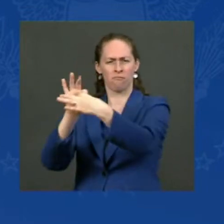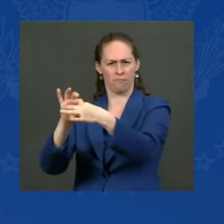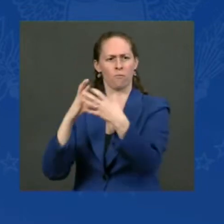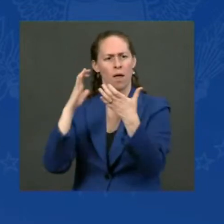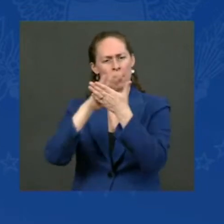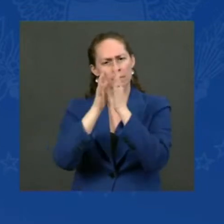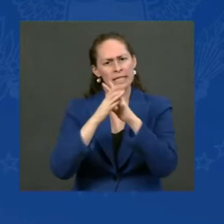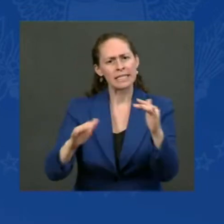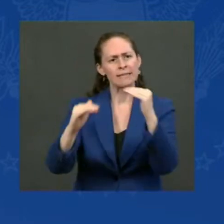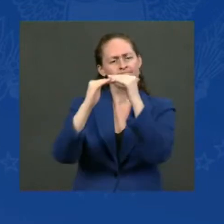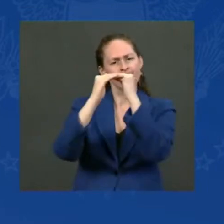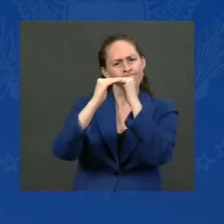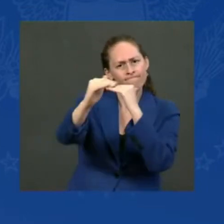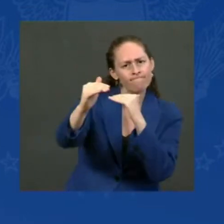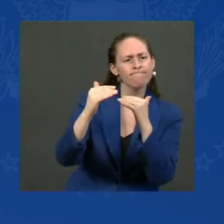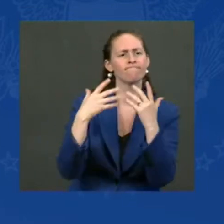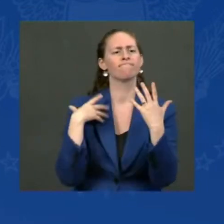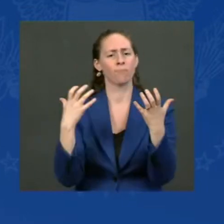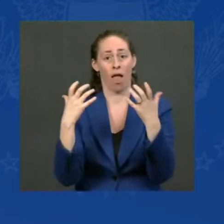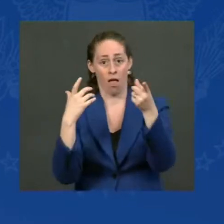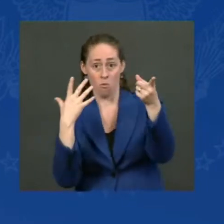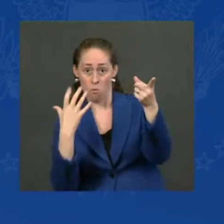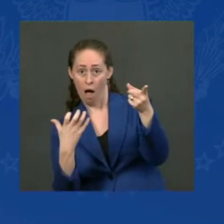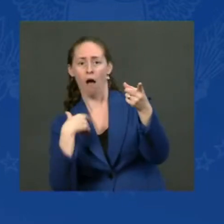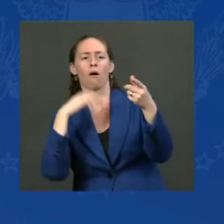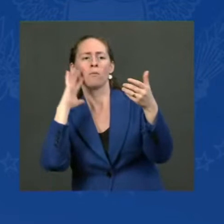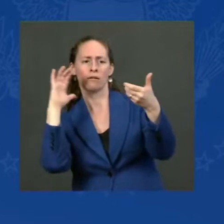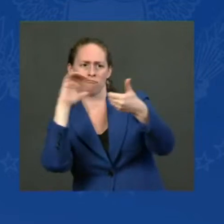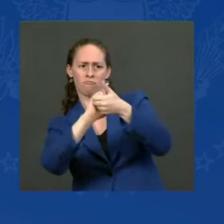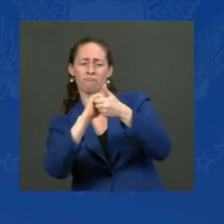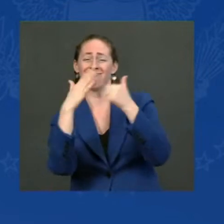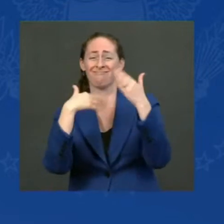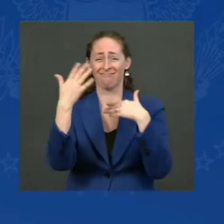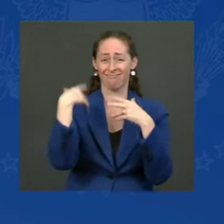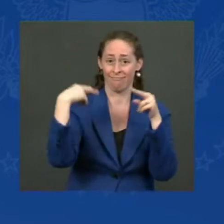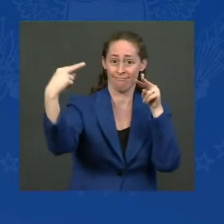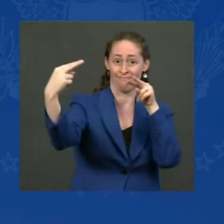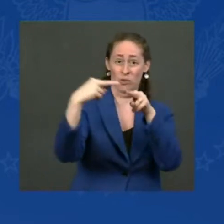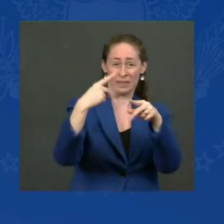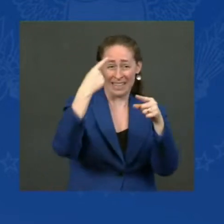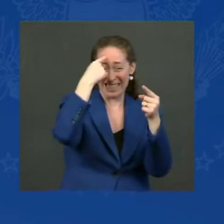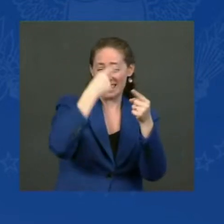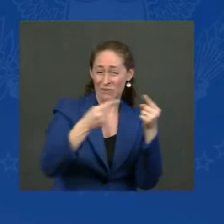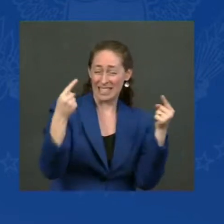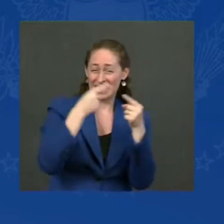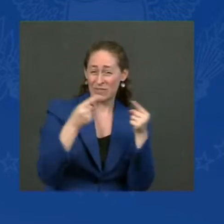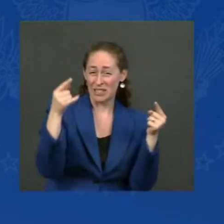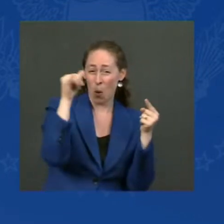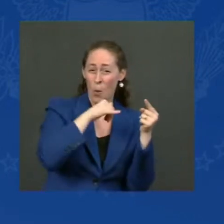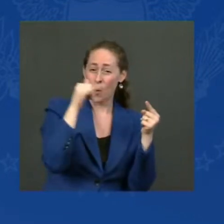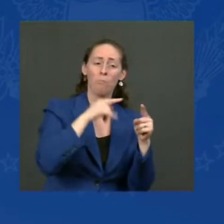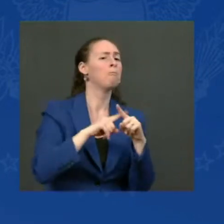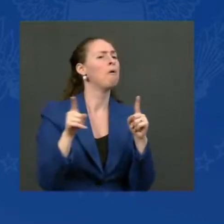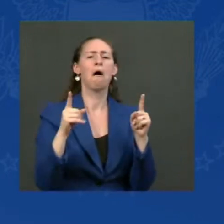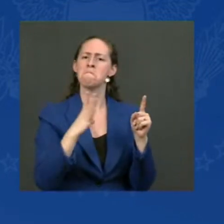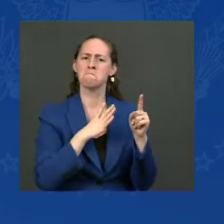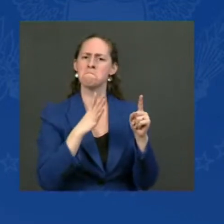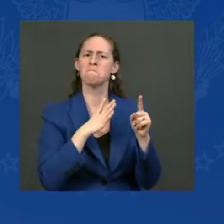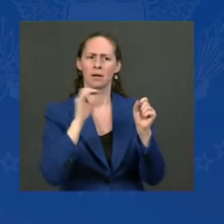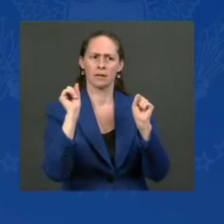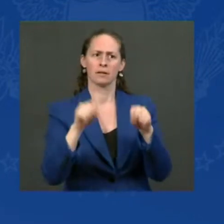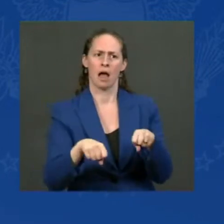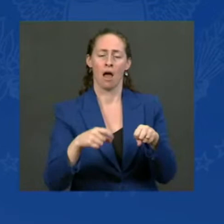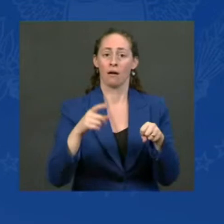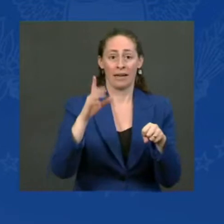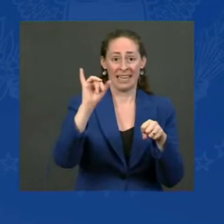challenges, even if we have intense disagreements in other areas, because we'll all suffer the consequences